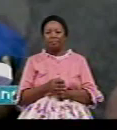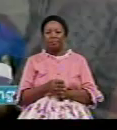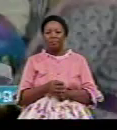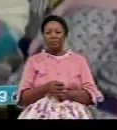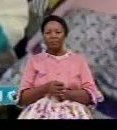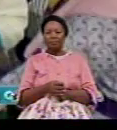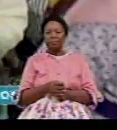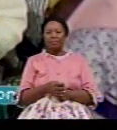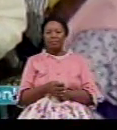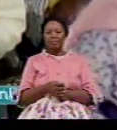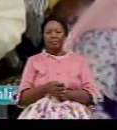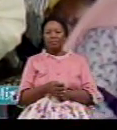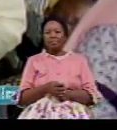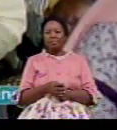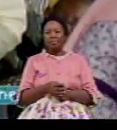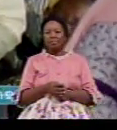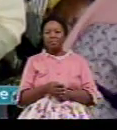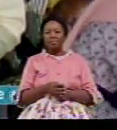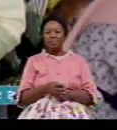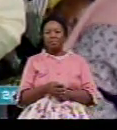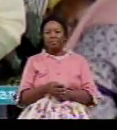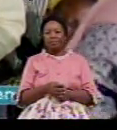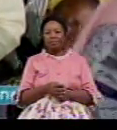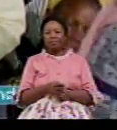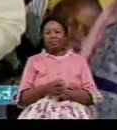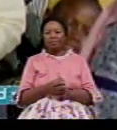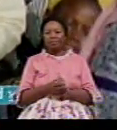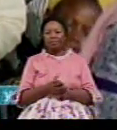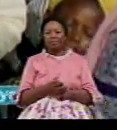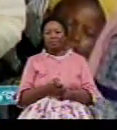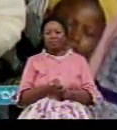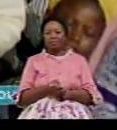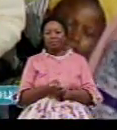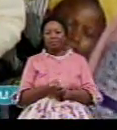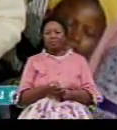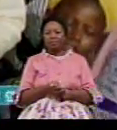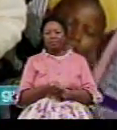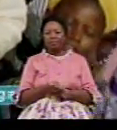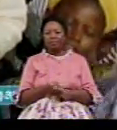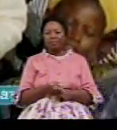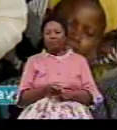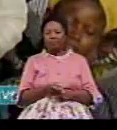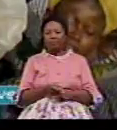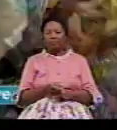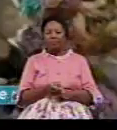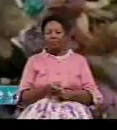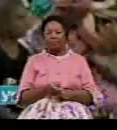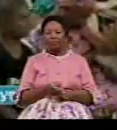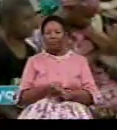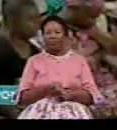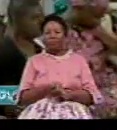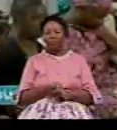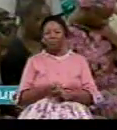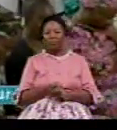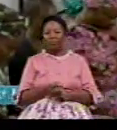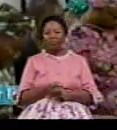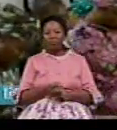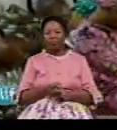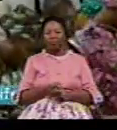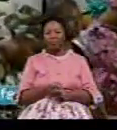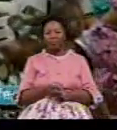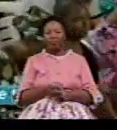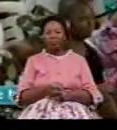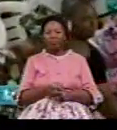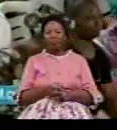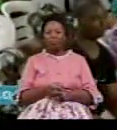Whatever problem you have tonight, Jesus will be glorified over them in Jesus' name. In Yoruba section, Igide, Igbo,